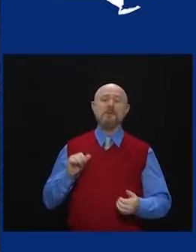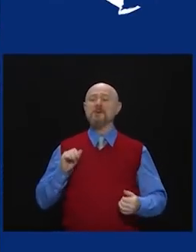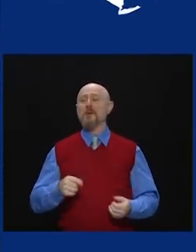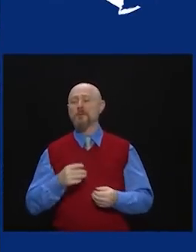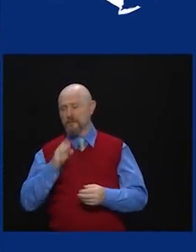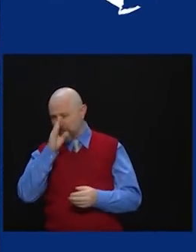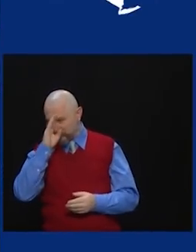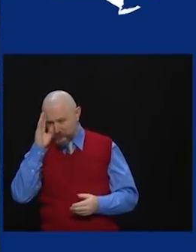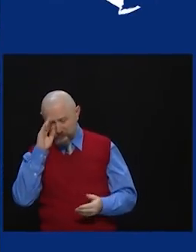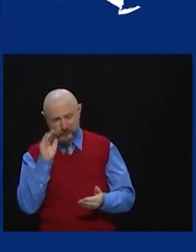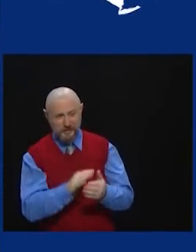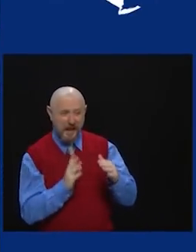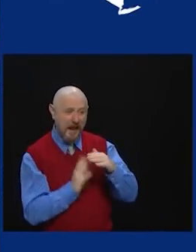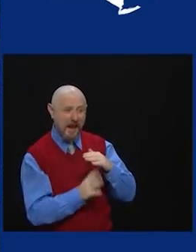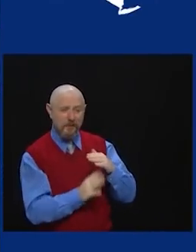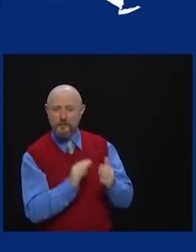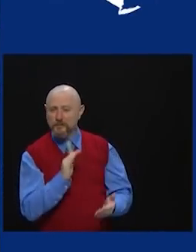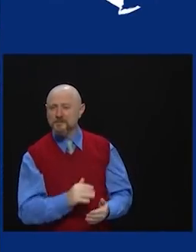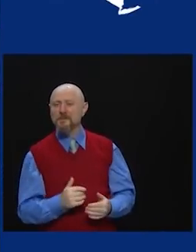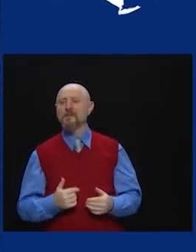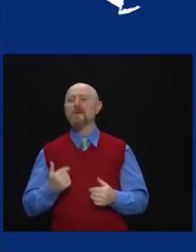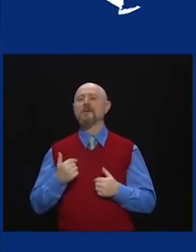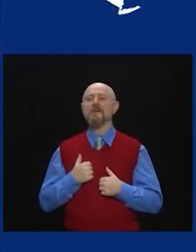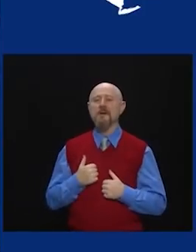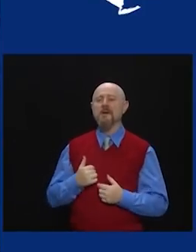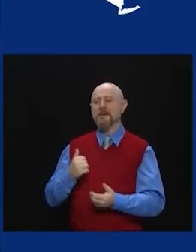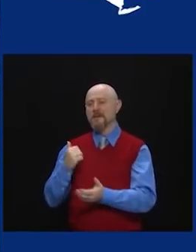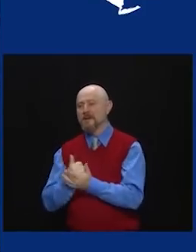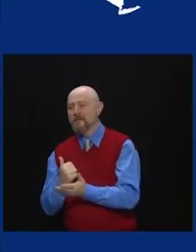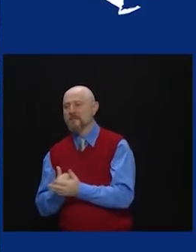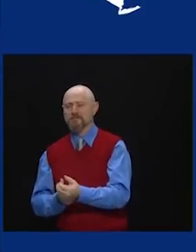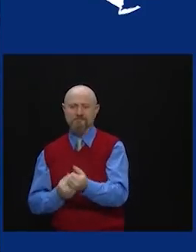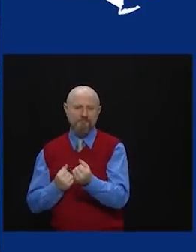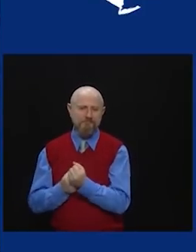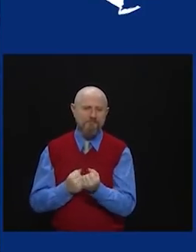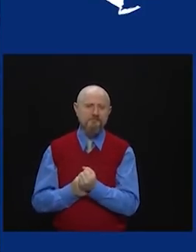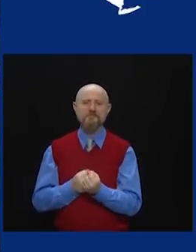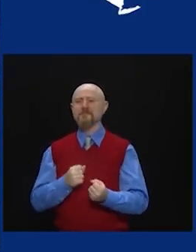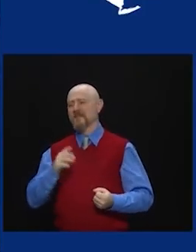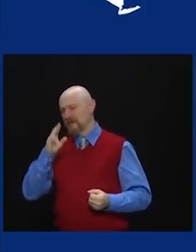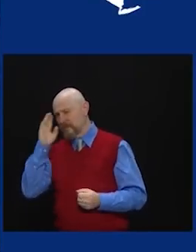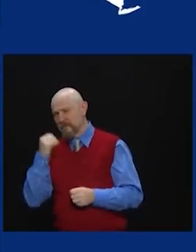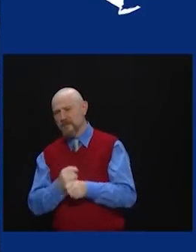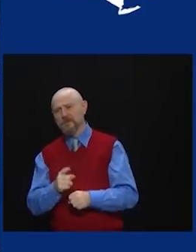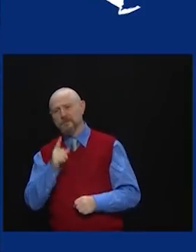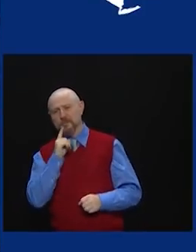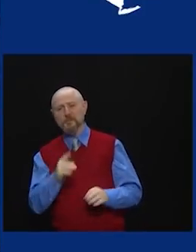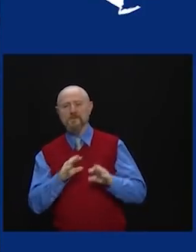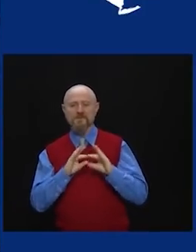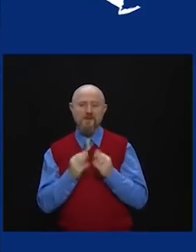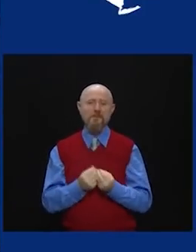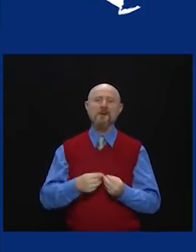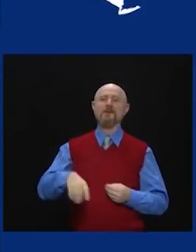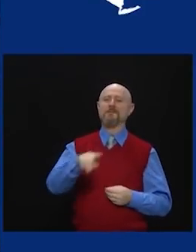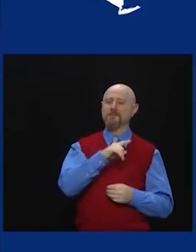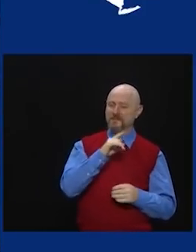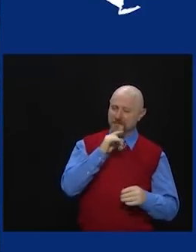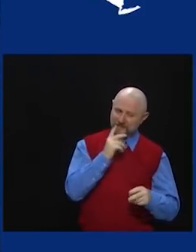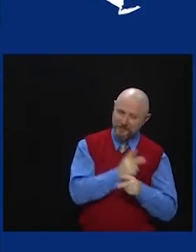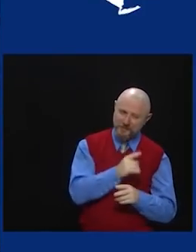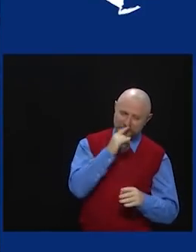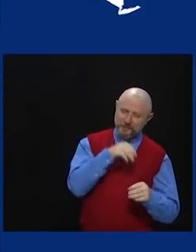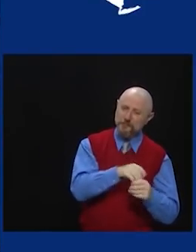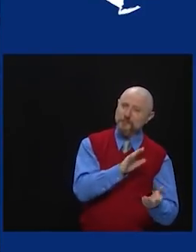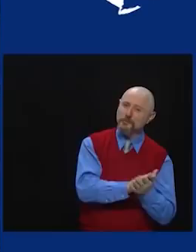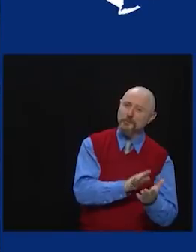provide lifelines to our hospitals and to help make sure that our families can get their kids back in school, people get back to work, and we get back to